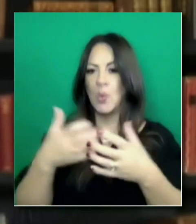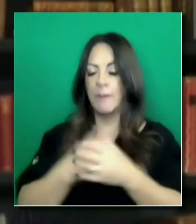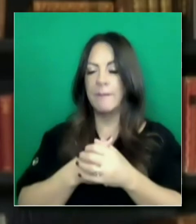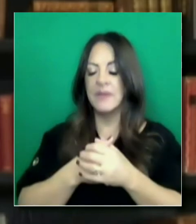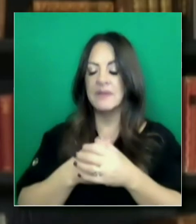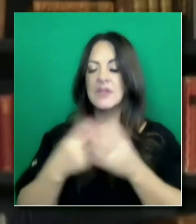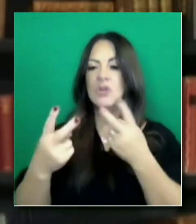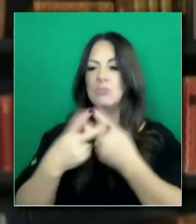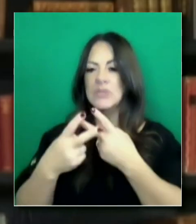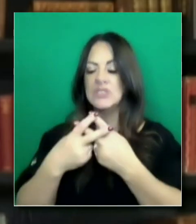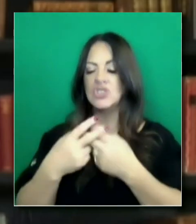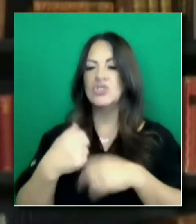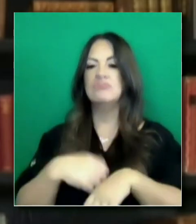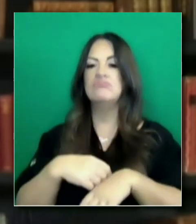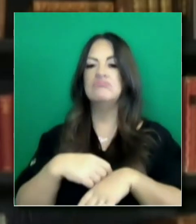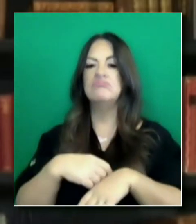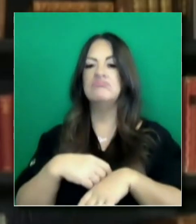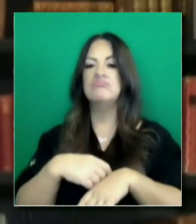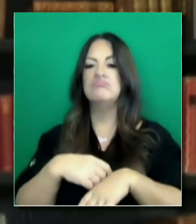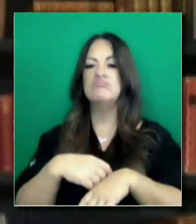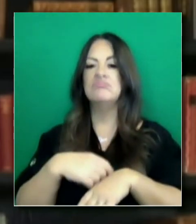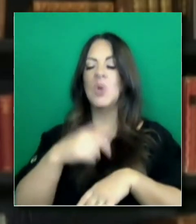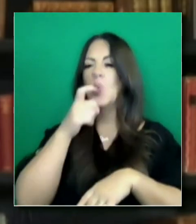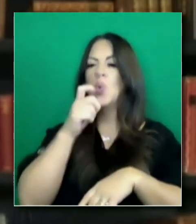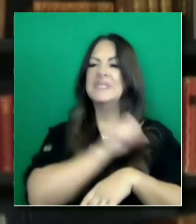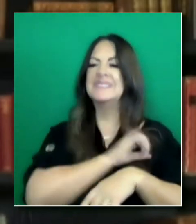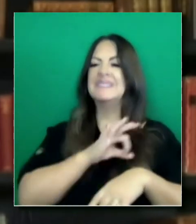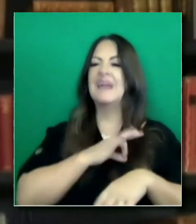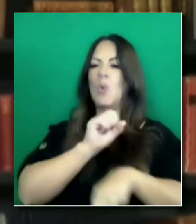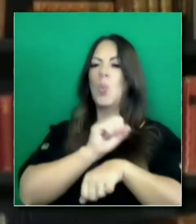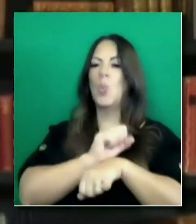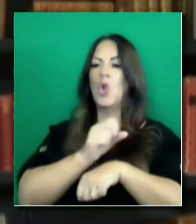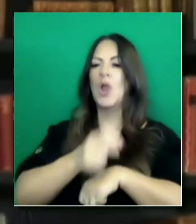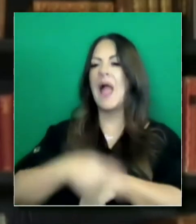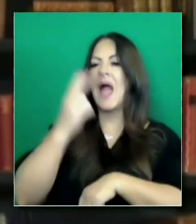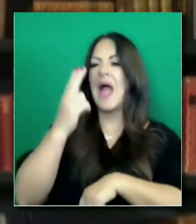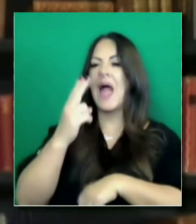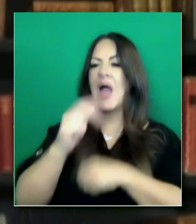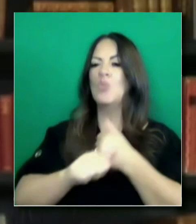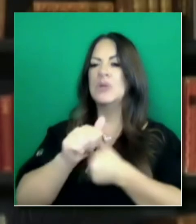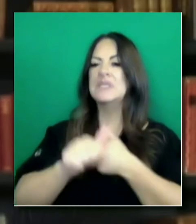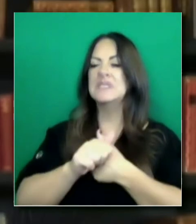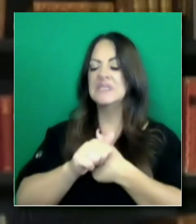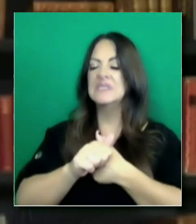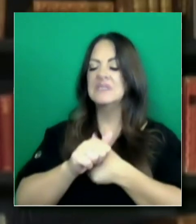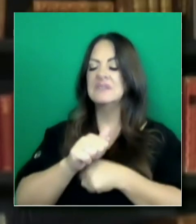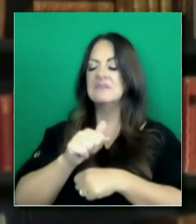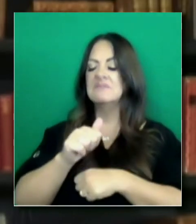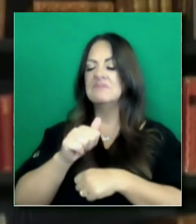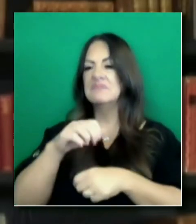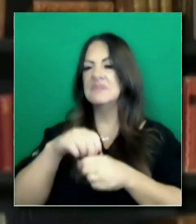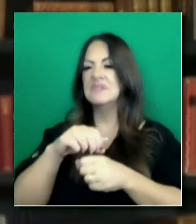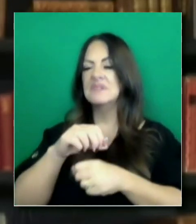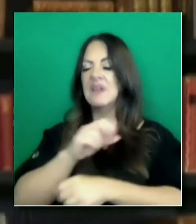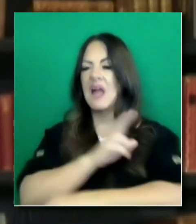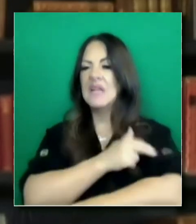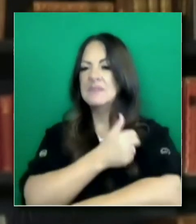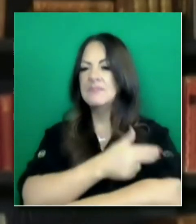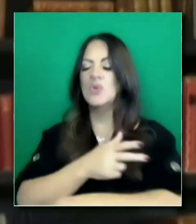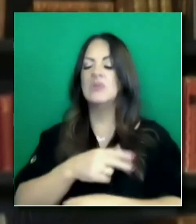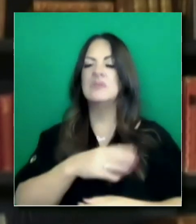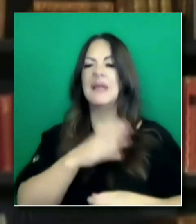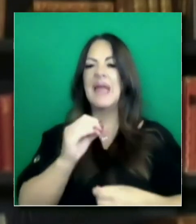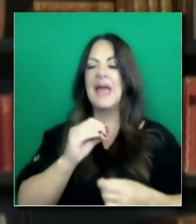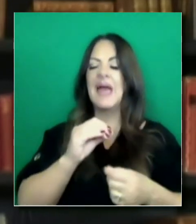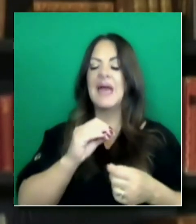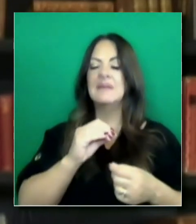for high-risk staff, rather high-risk inmates, particularly in skilled nursing facilities, and